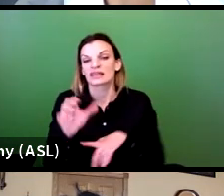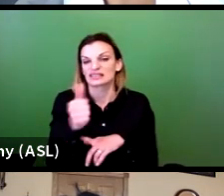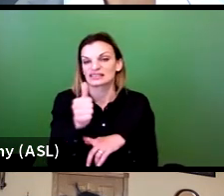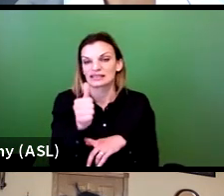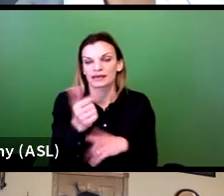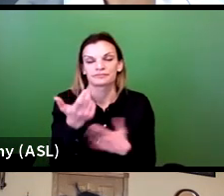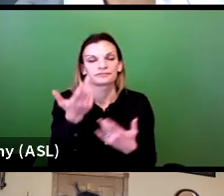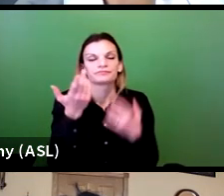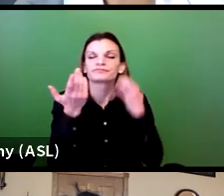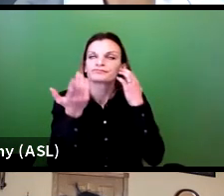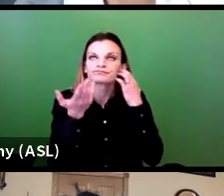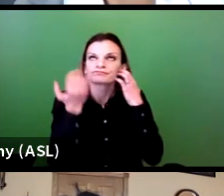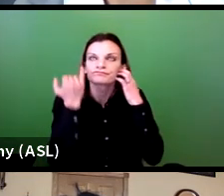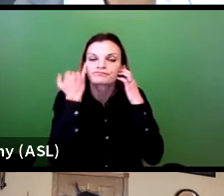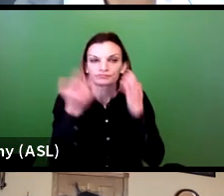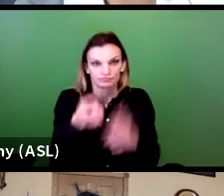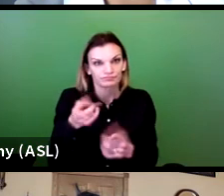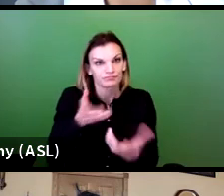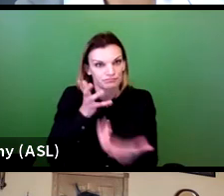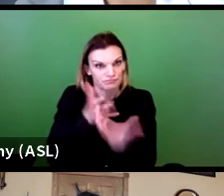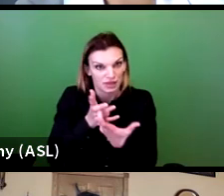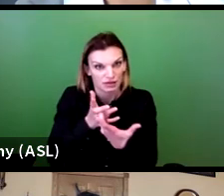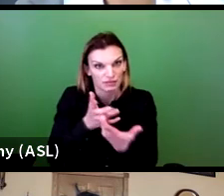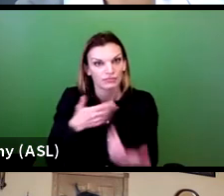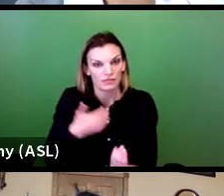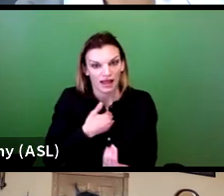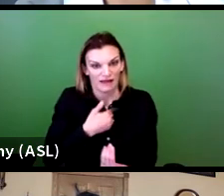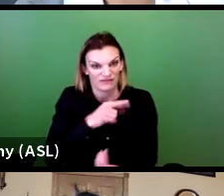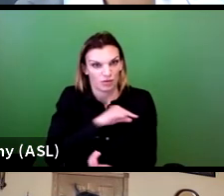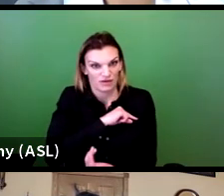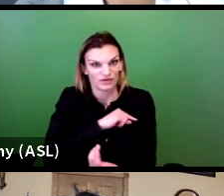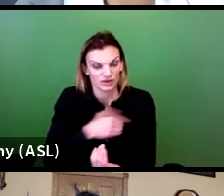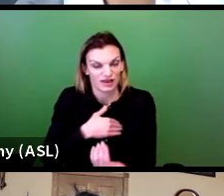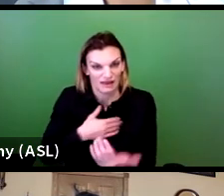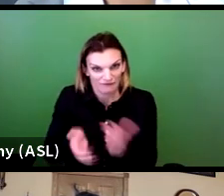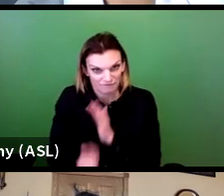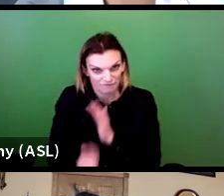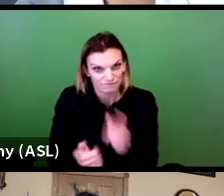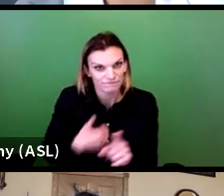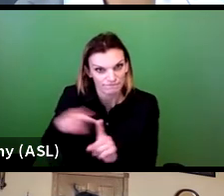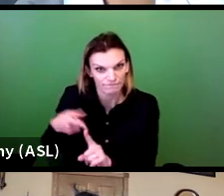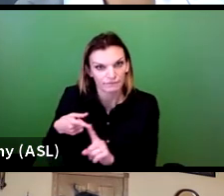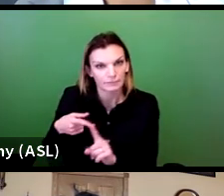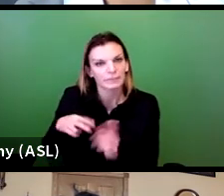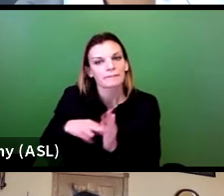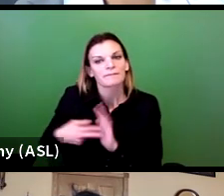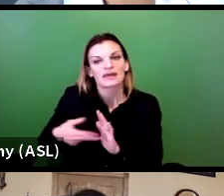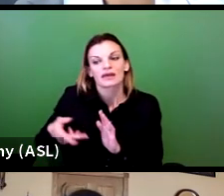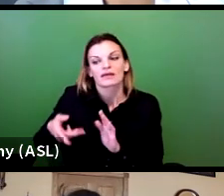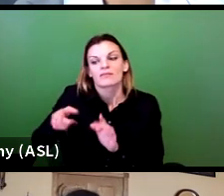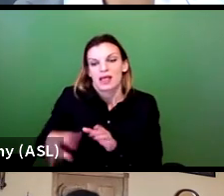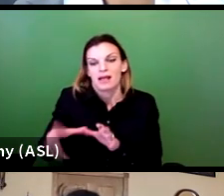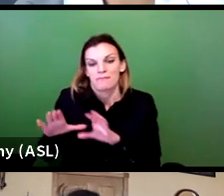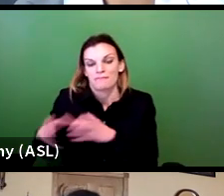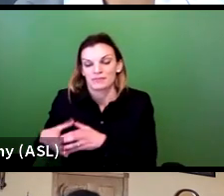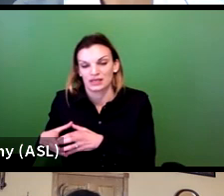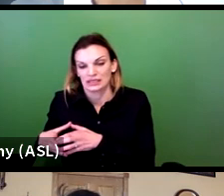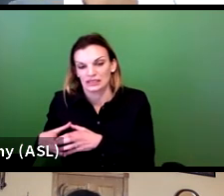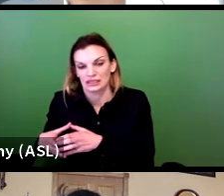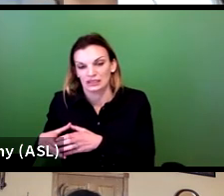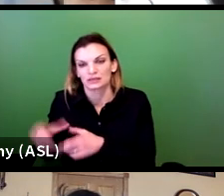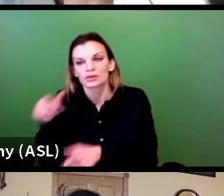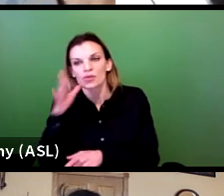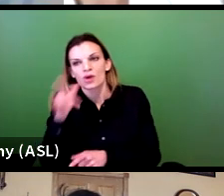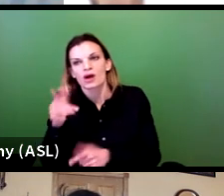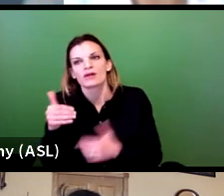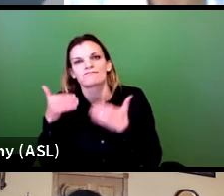let's just say that they meet the qualifications. So the subcommittee then, as I understand what we've been talking about, will take a look